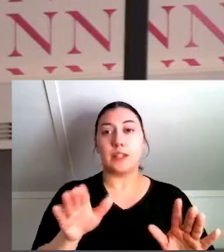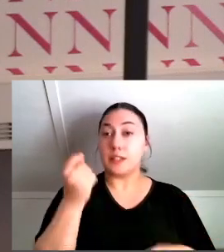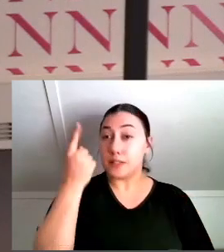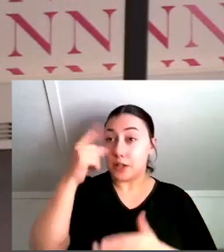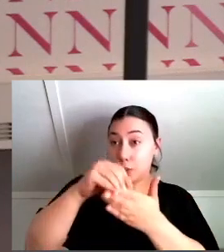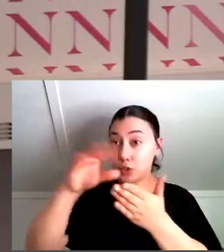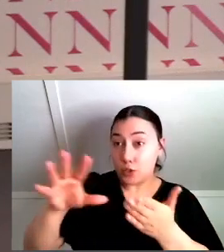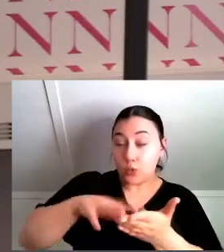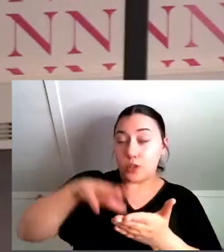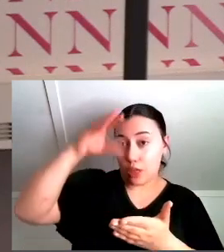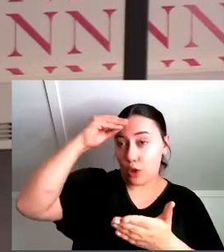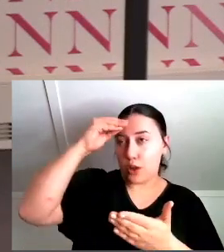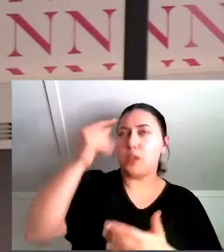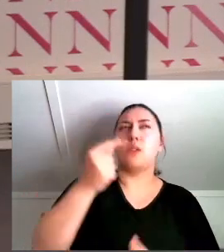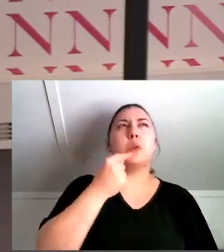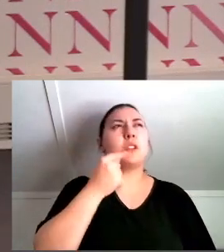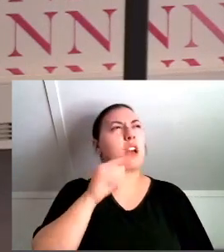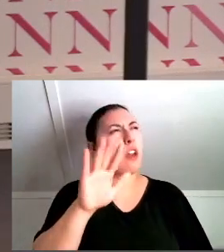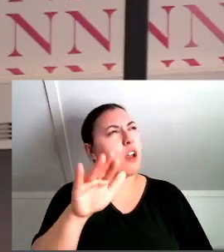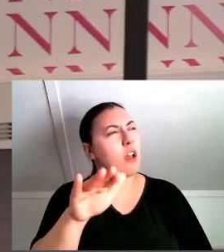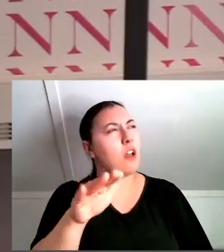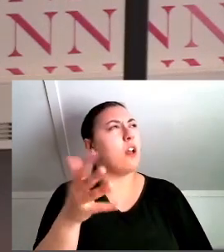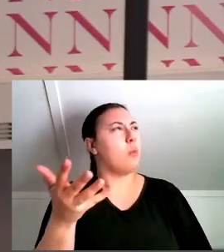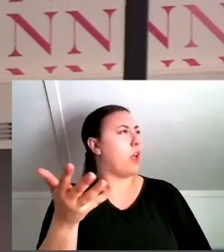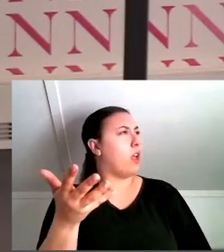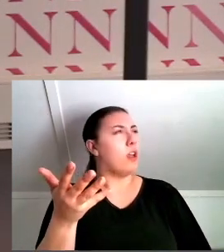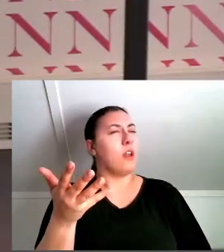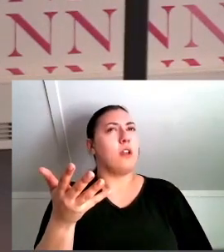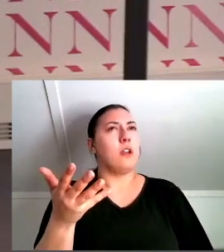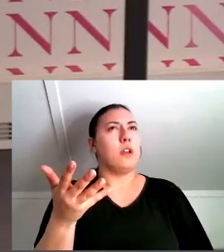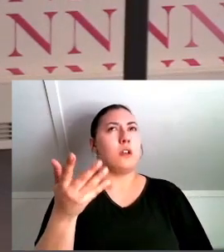it, and they'll say this, like, why, you know, all they